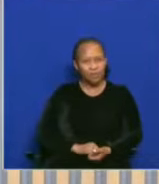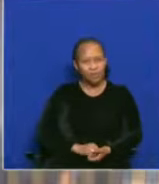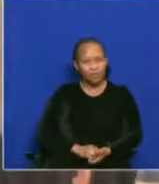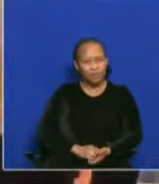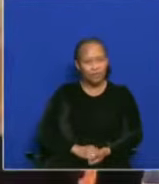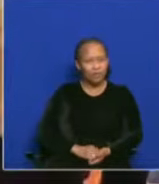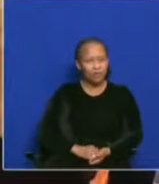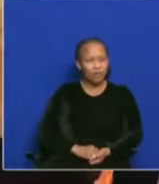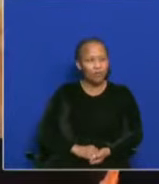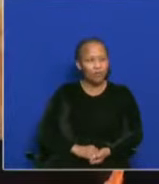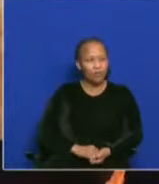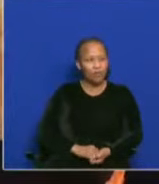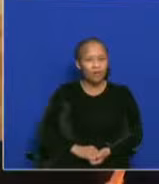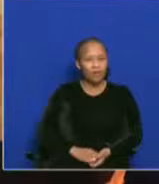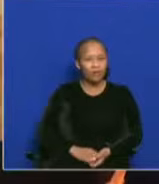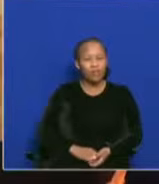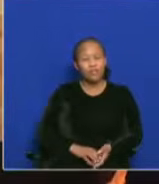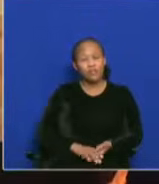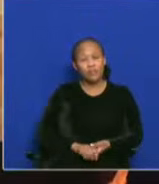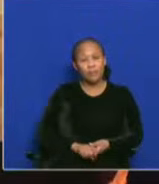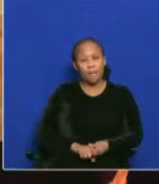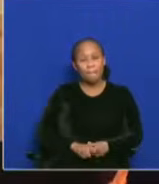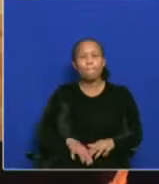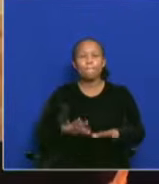Thank you, Chair. I think the voice note is ready.